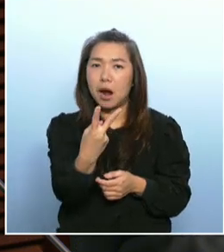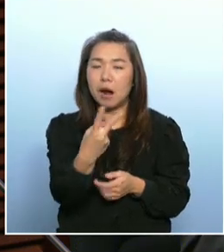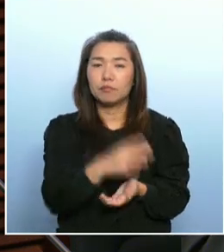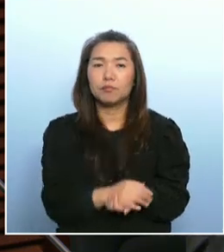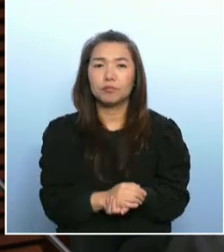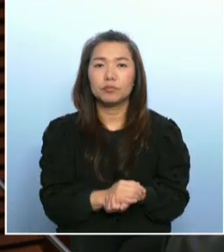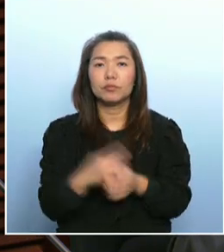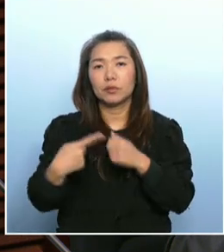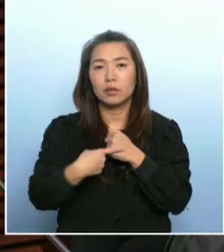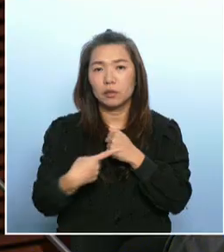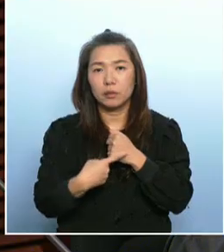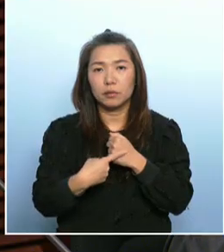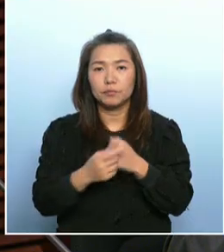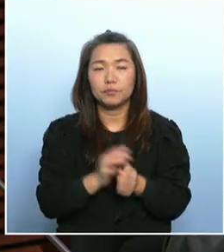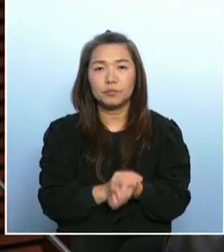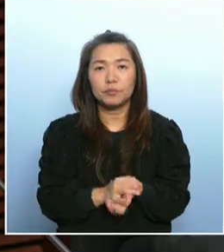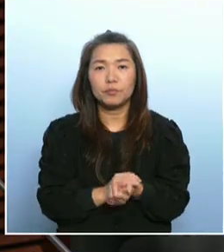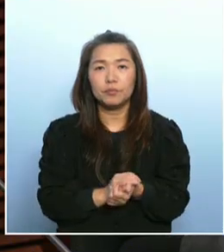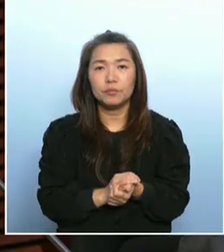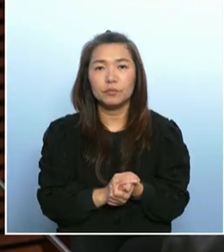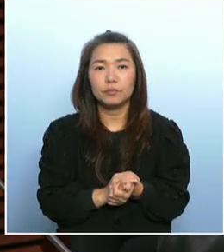There are two reasons to it. First,